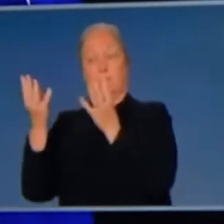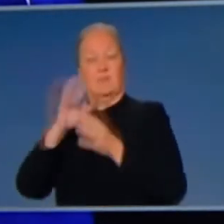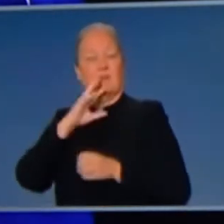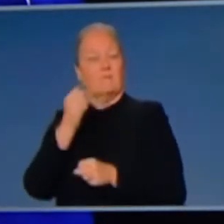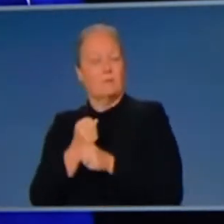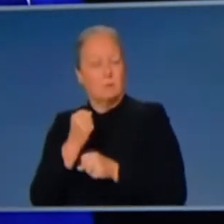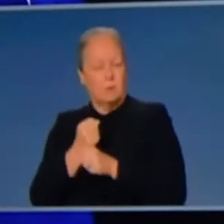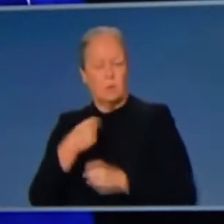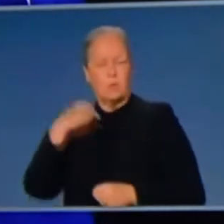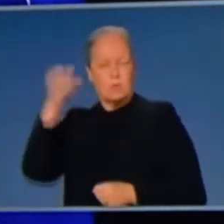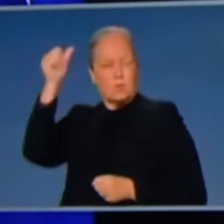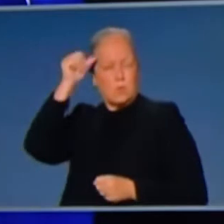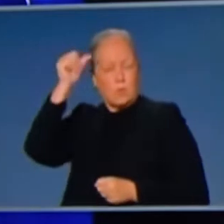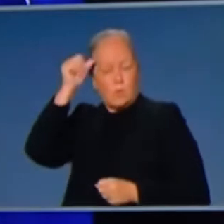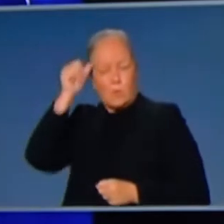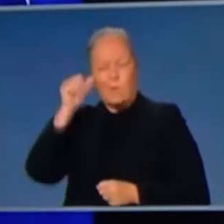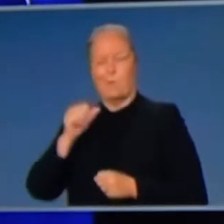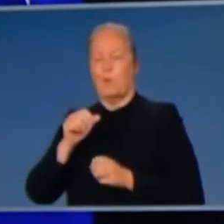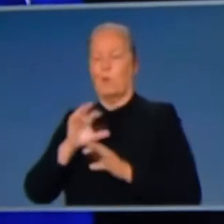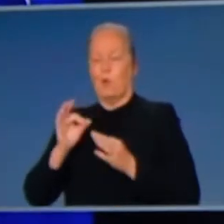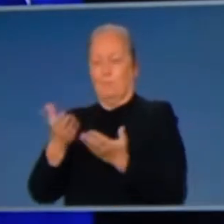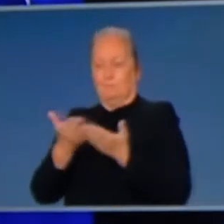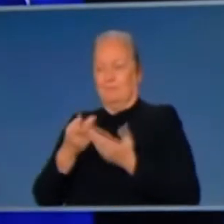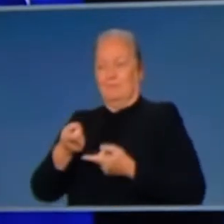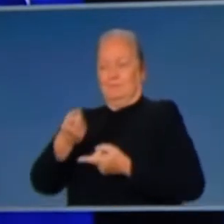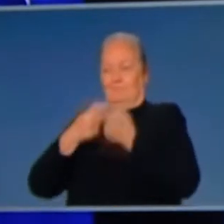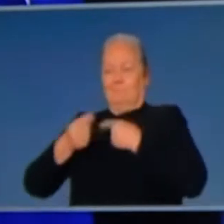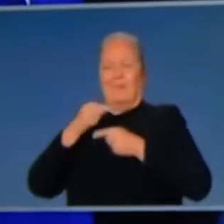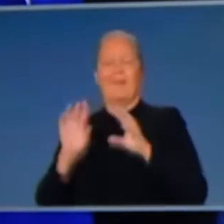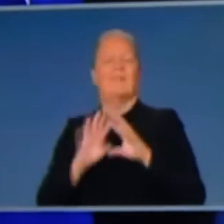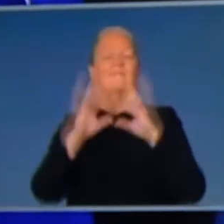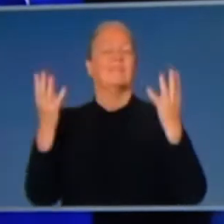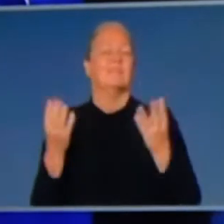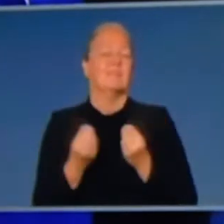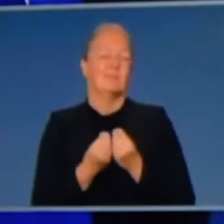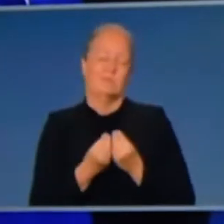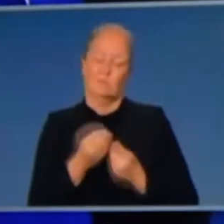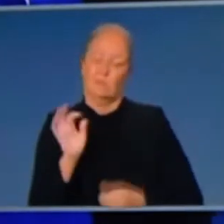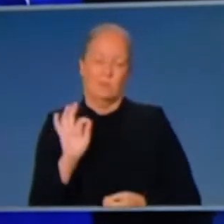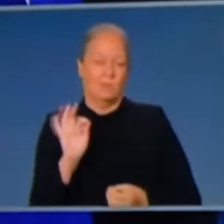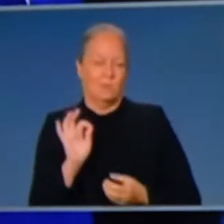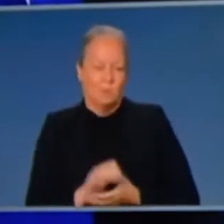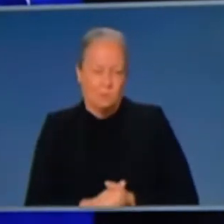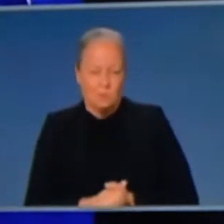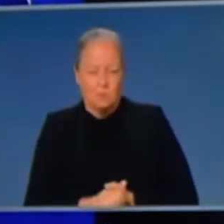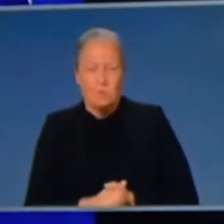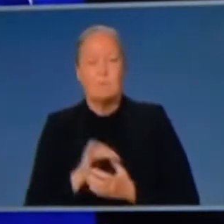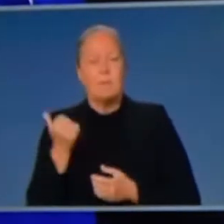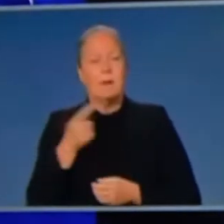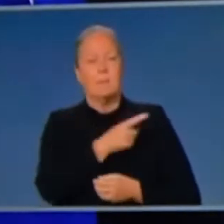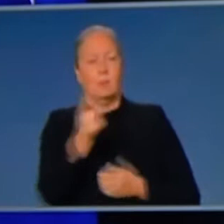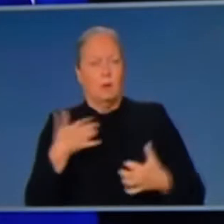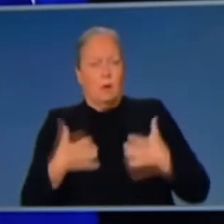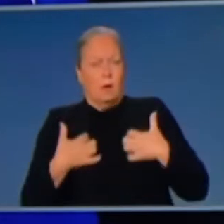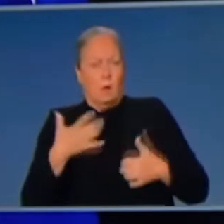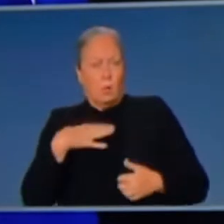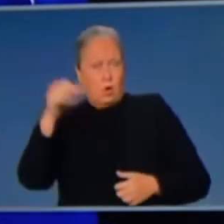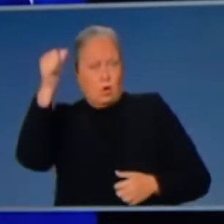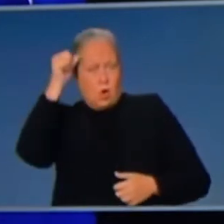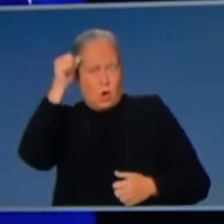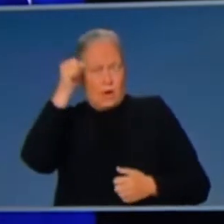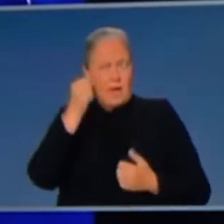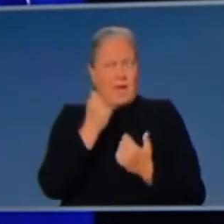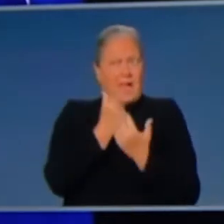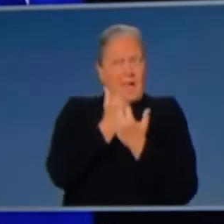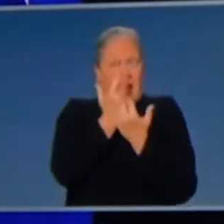the limitations of this work. And so for those who might have thought today they were going to have predictions on these things, that is not what is